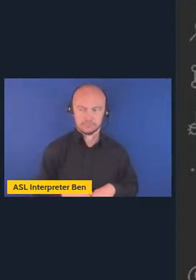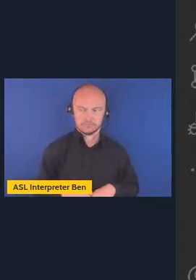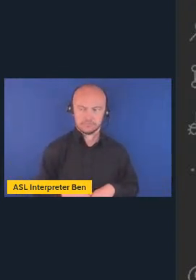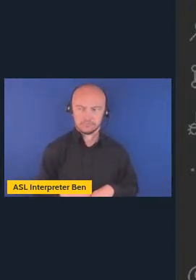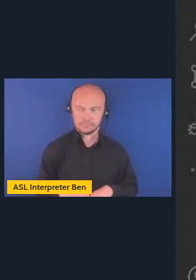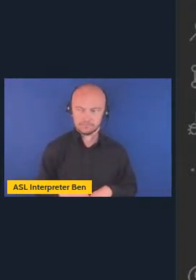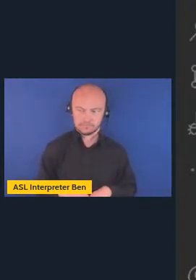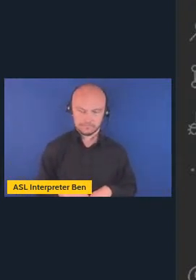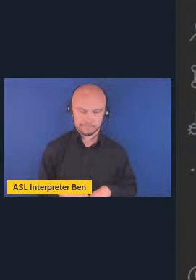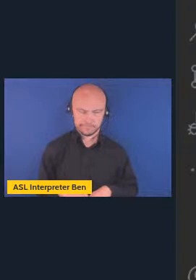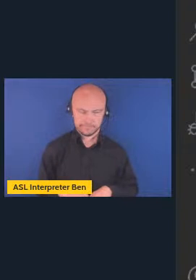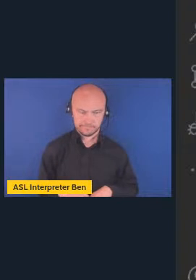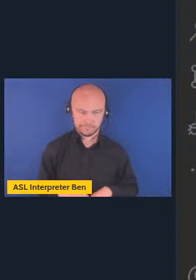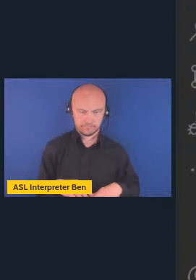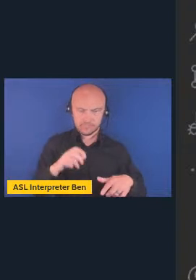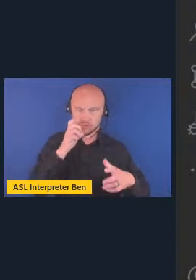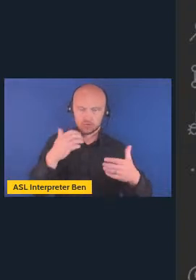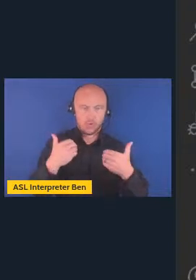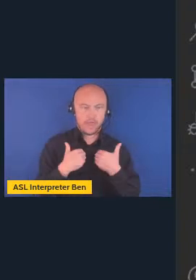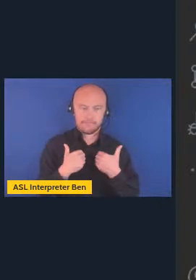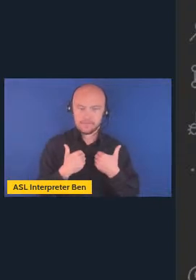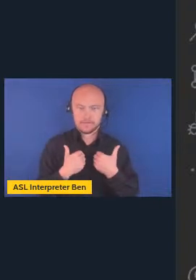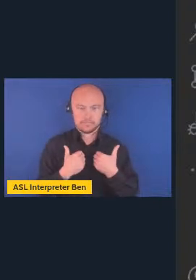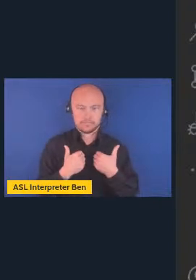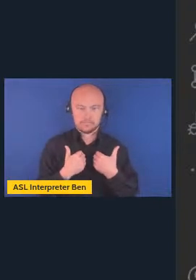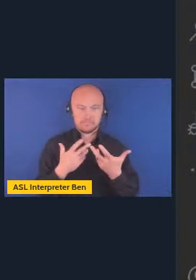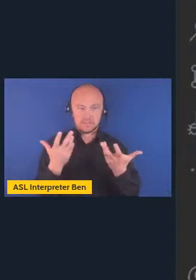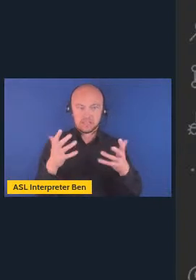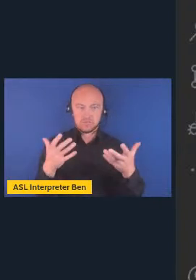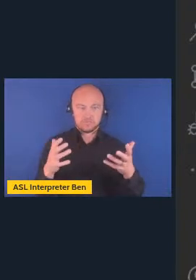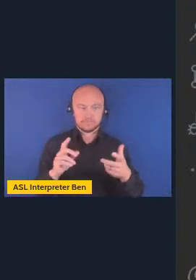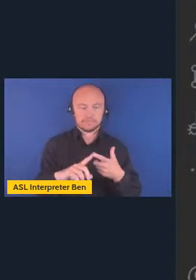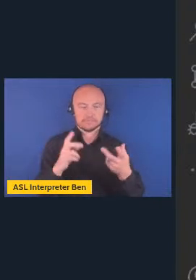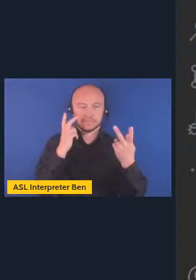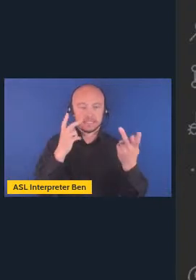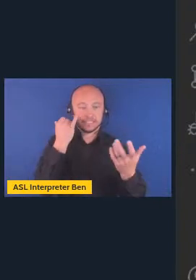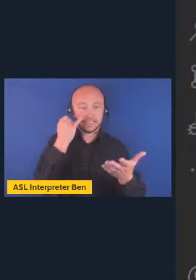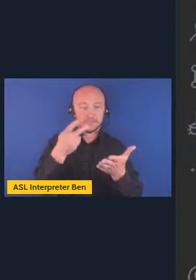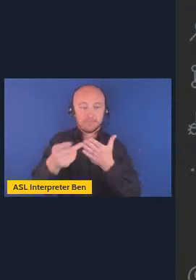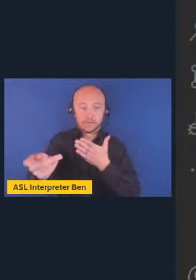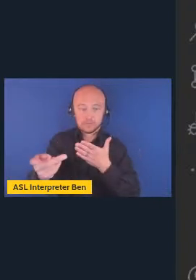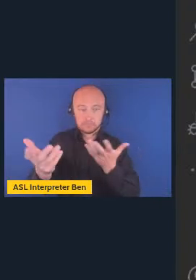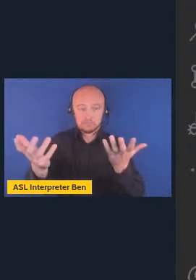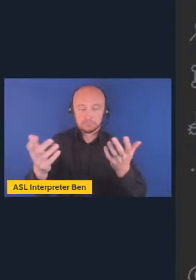pass yet, right? I mean, I don't have that at all. So let's see that it fails.